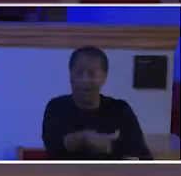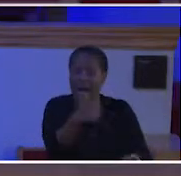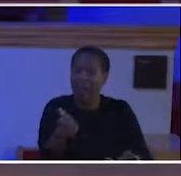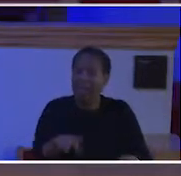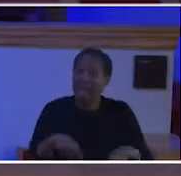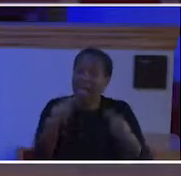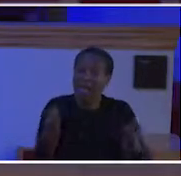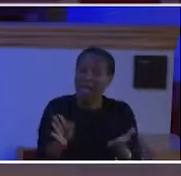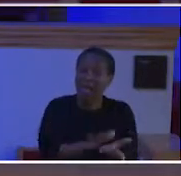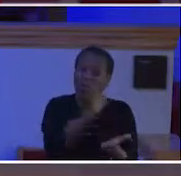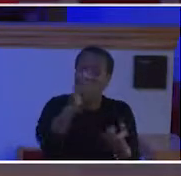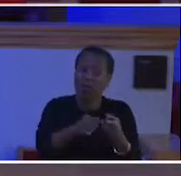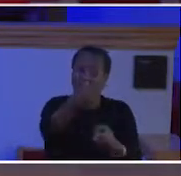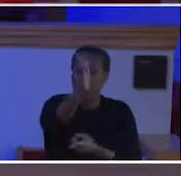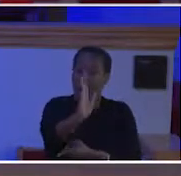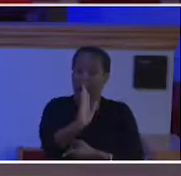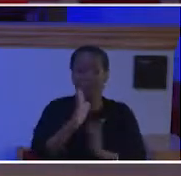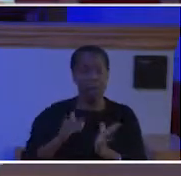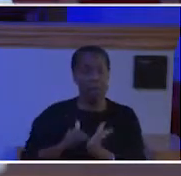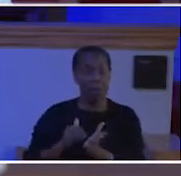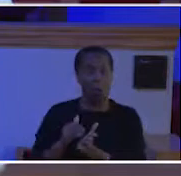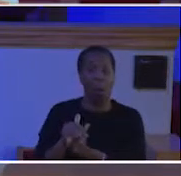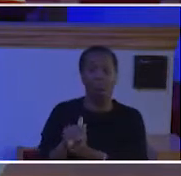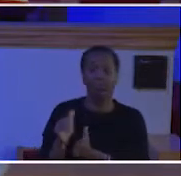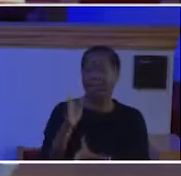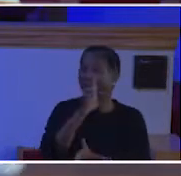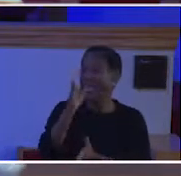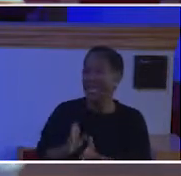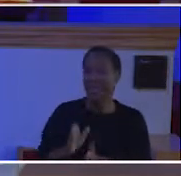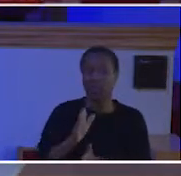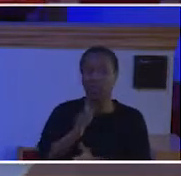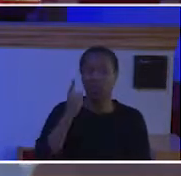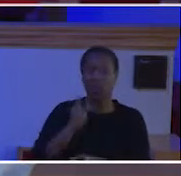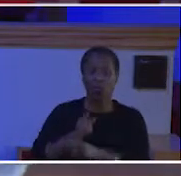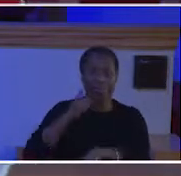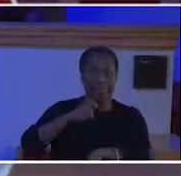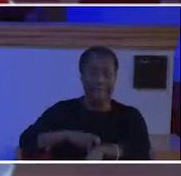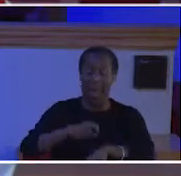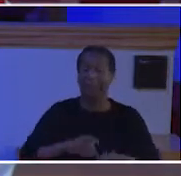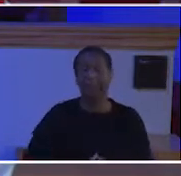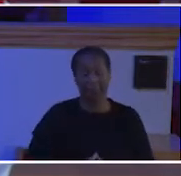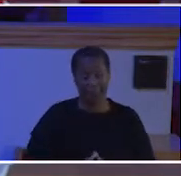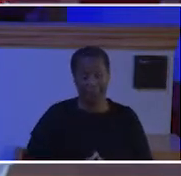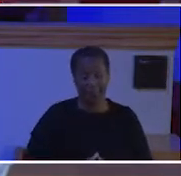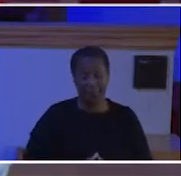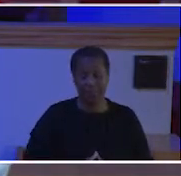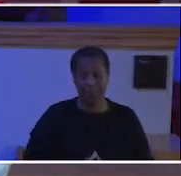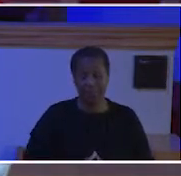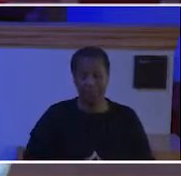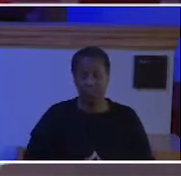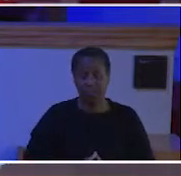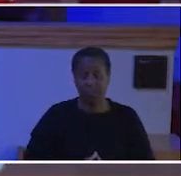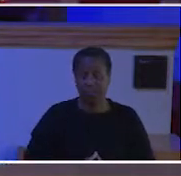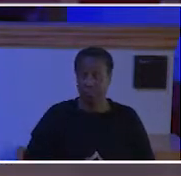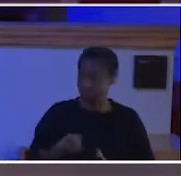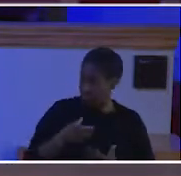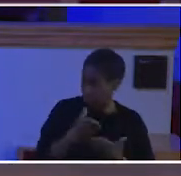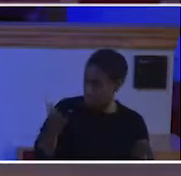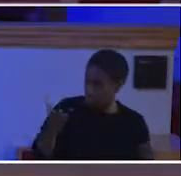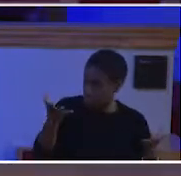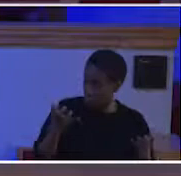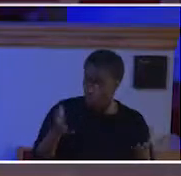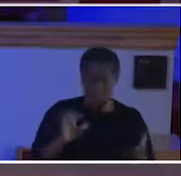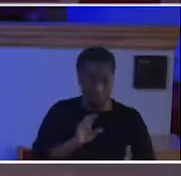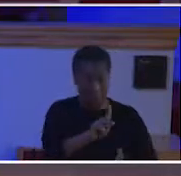to God, but it's often never the right time. You wanted to go back